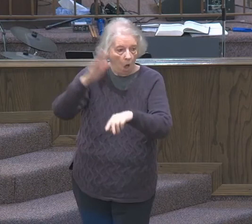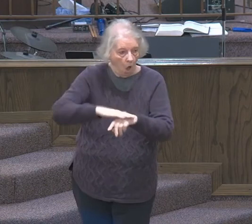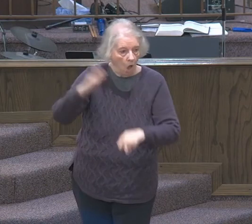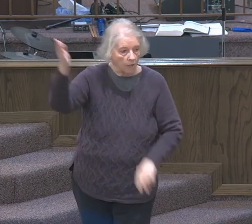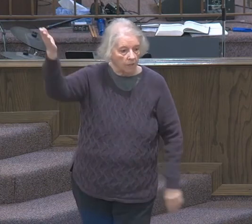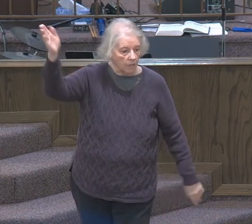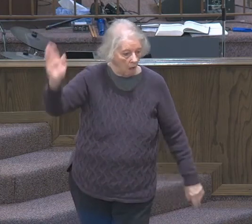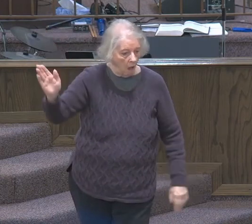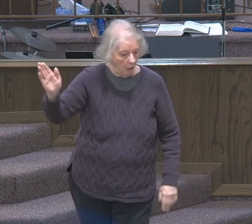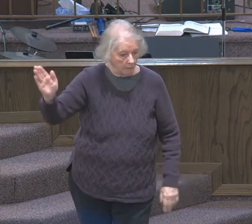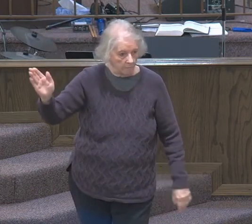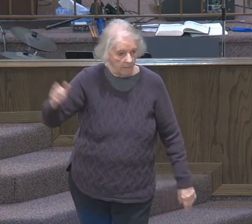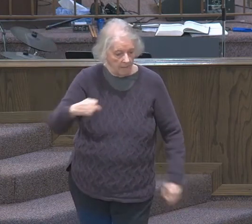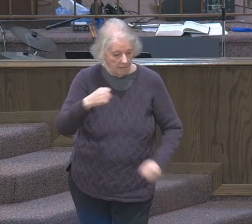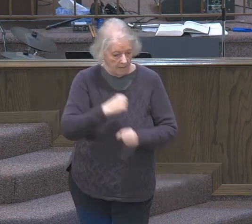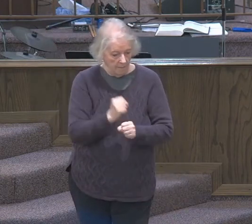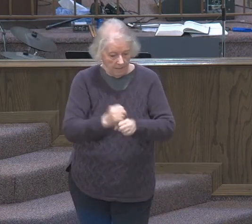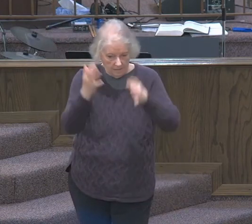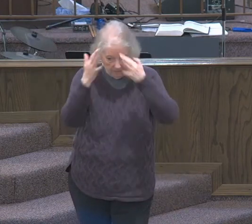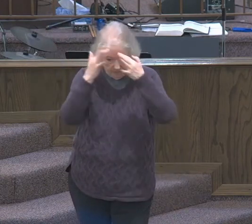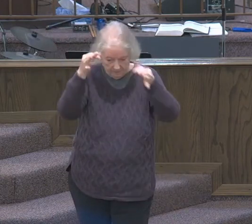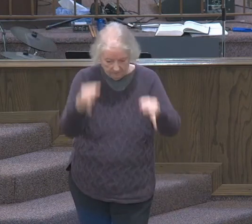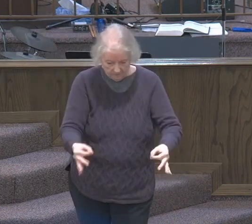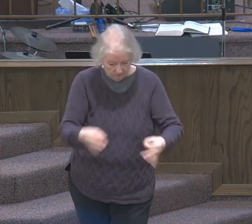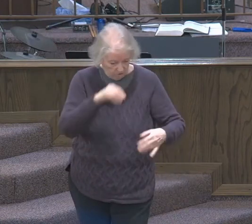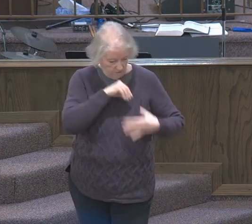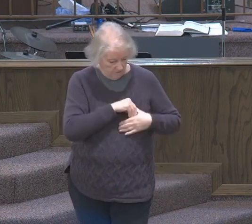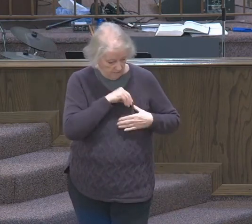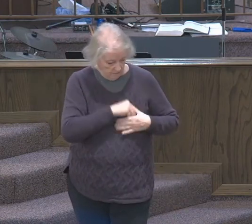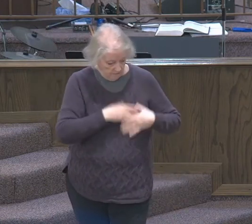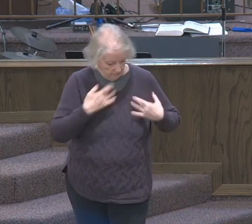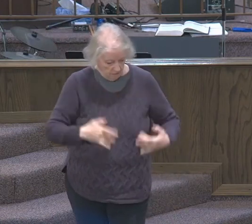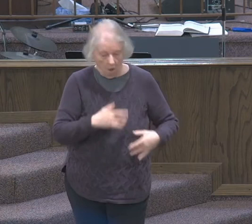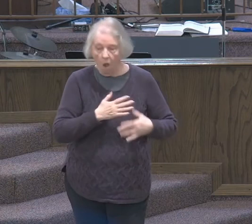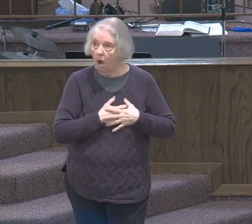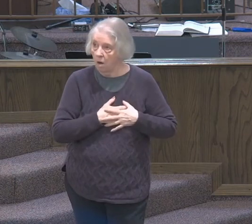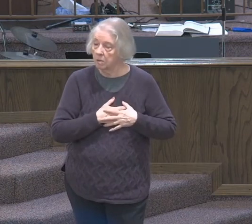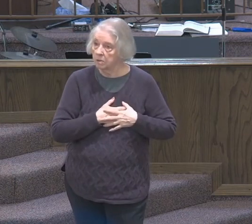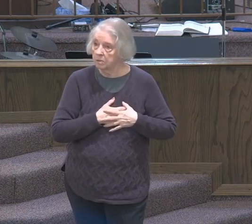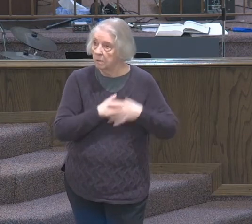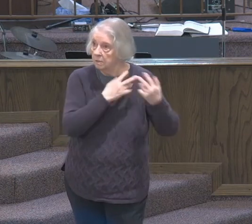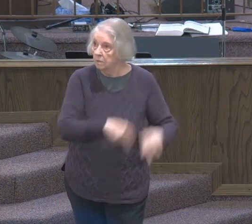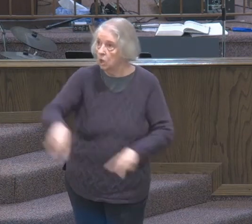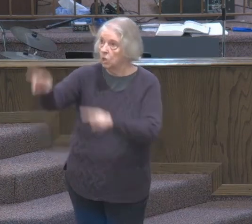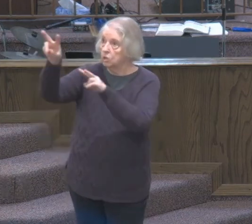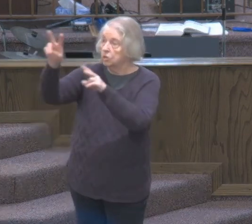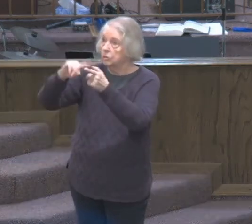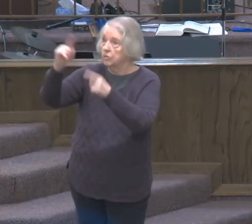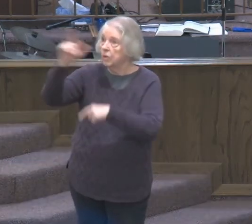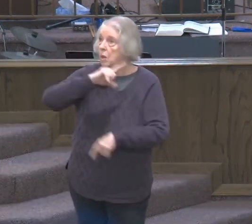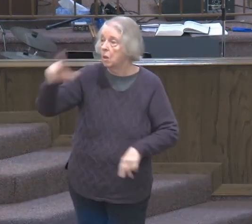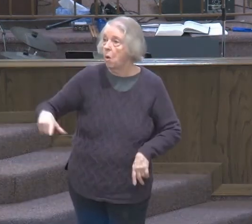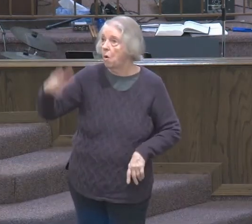Jehoshaphat determined to only do one thing. And that one thing, in spite of everything that was going on around